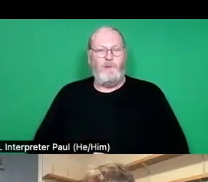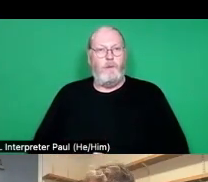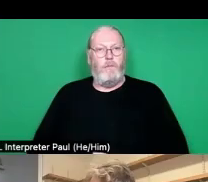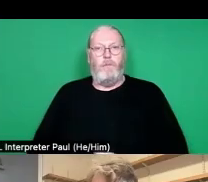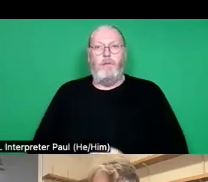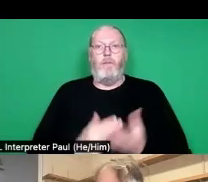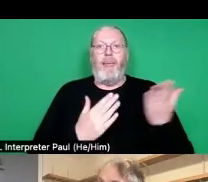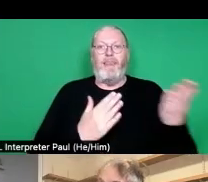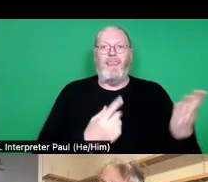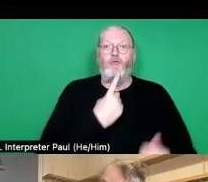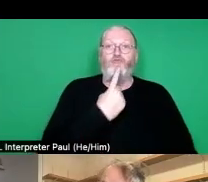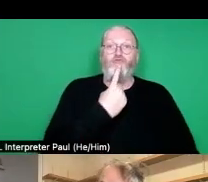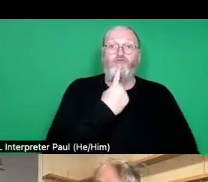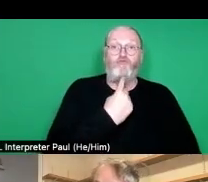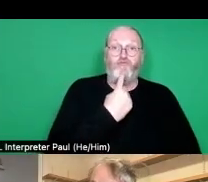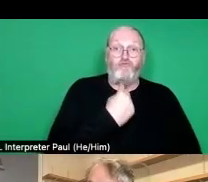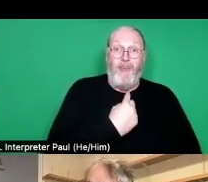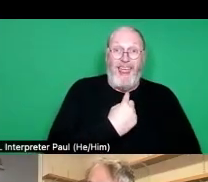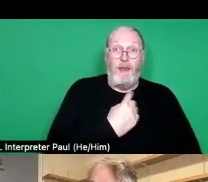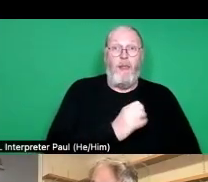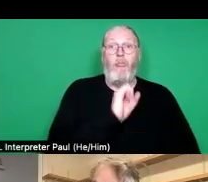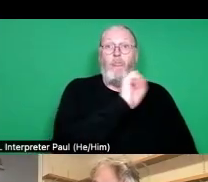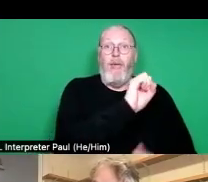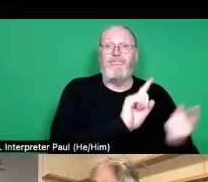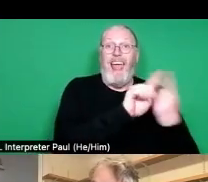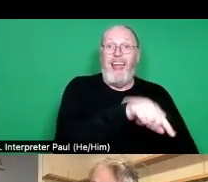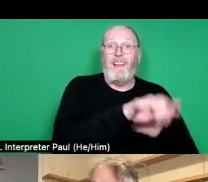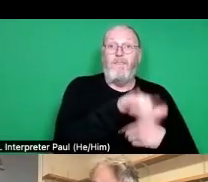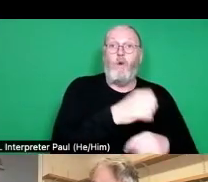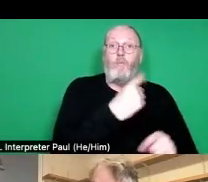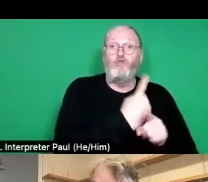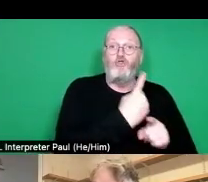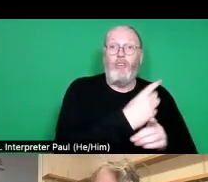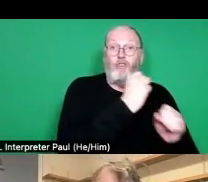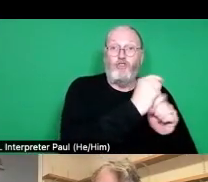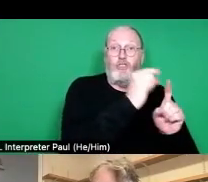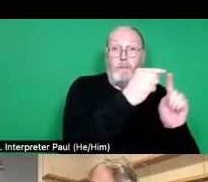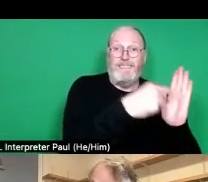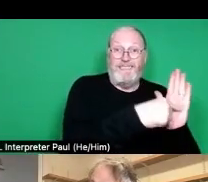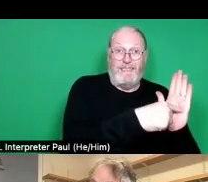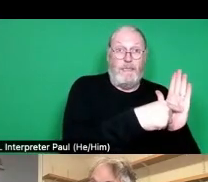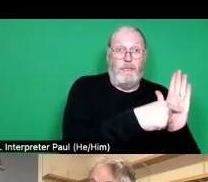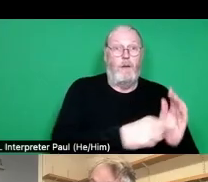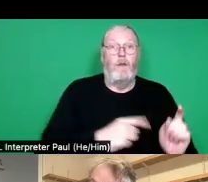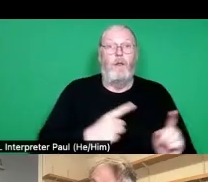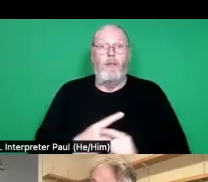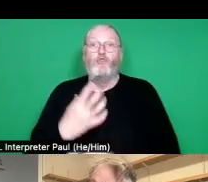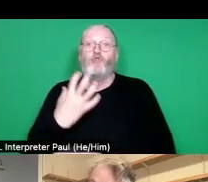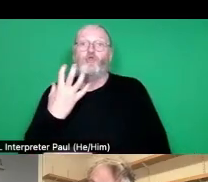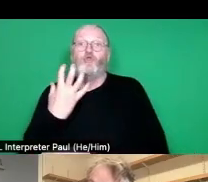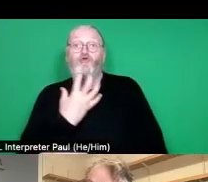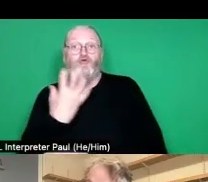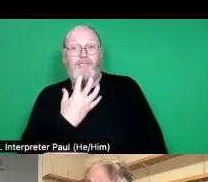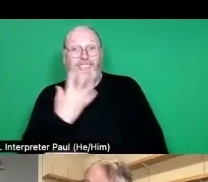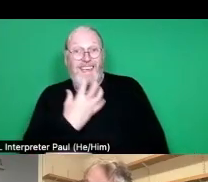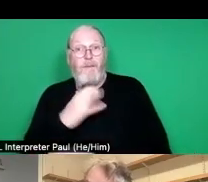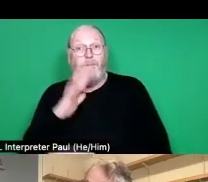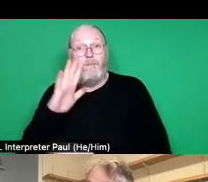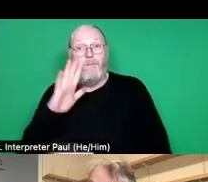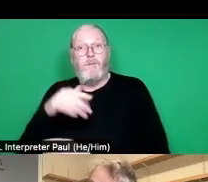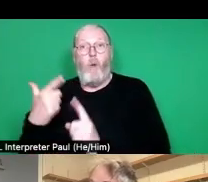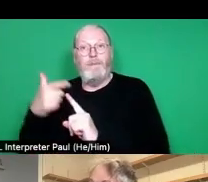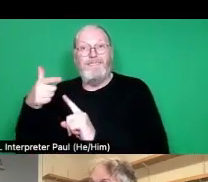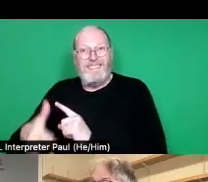the answers that ChatGPT gave me. I've put in green the answers that DeepSeek gave